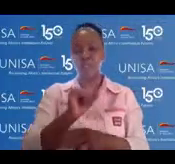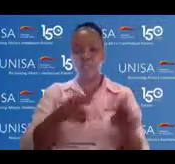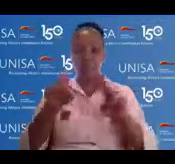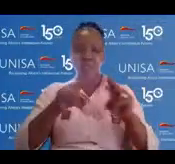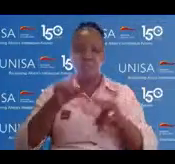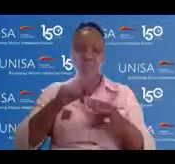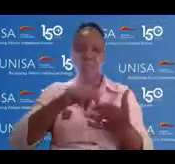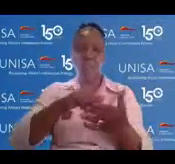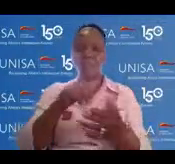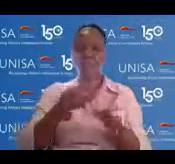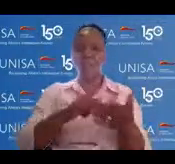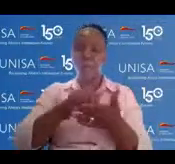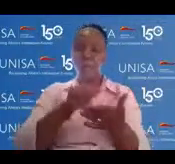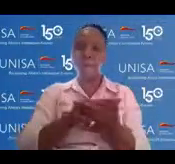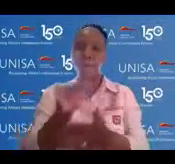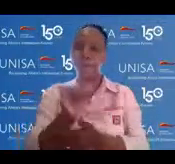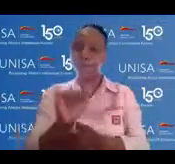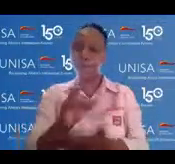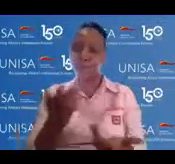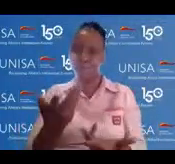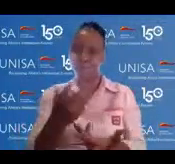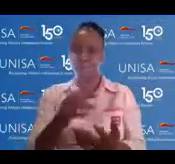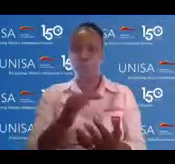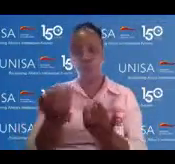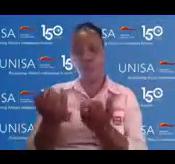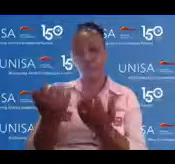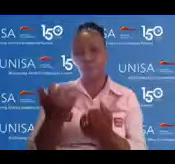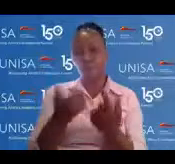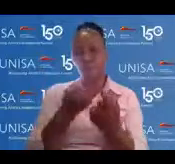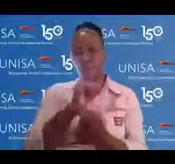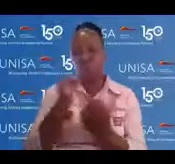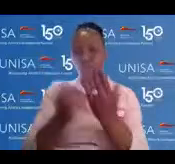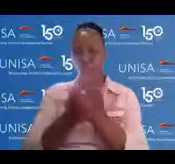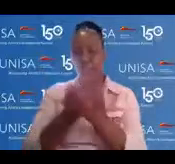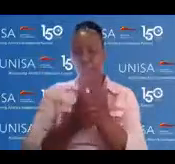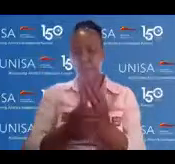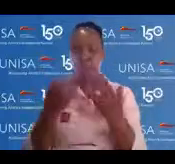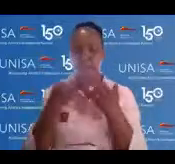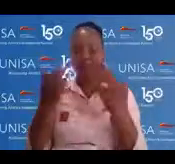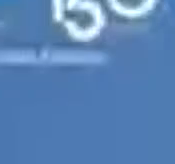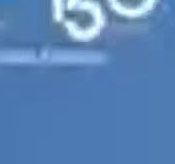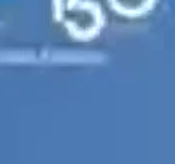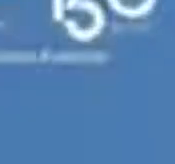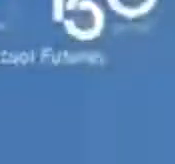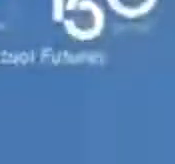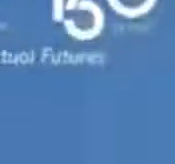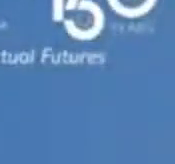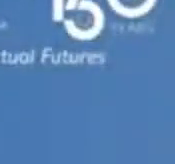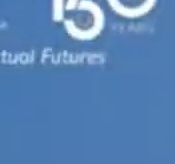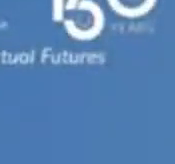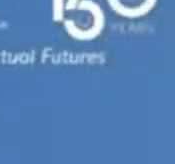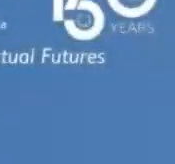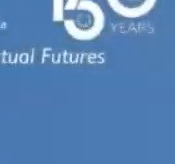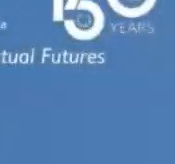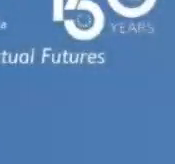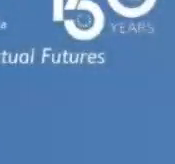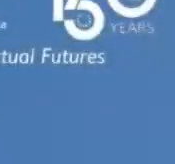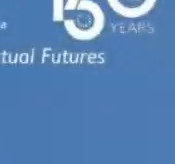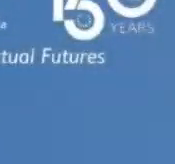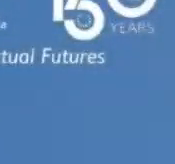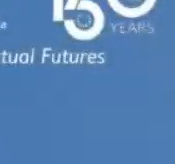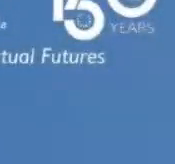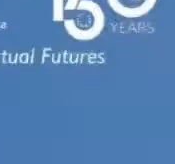are expecting on your side. Thanks, Dr. Chetty. Thanks so much, David, for that. Much